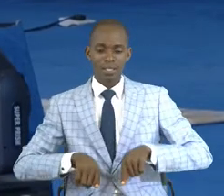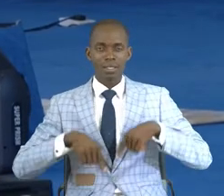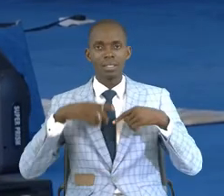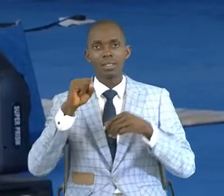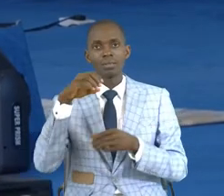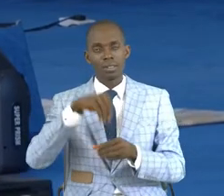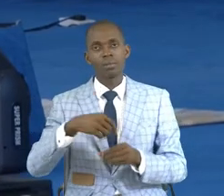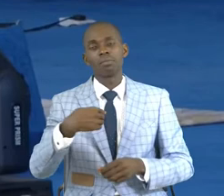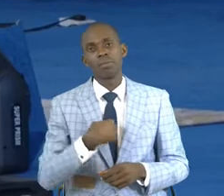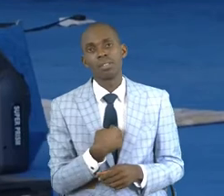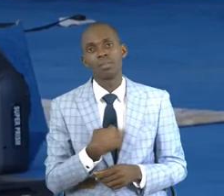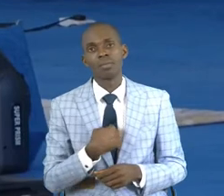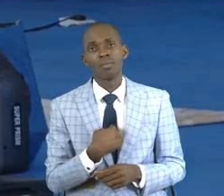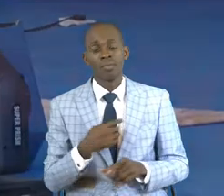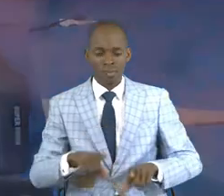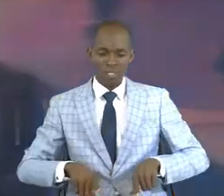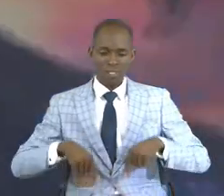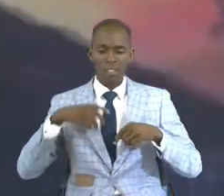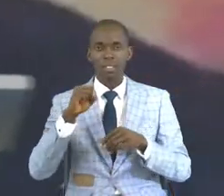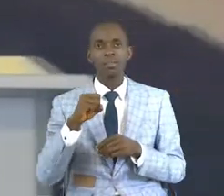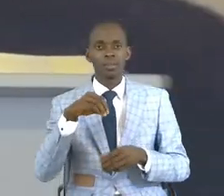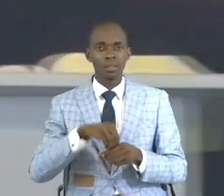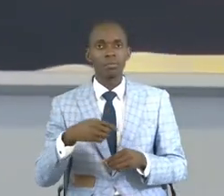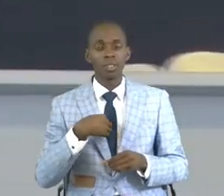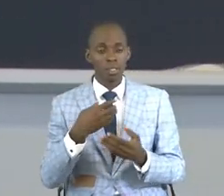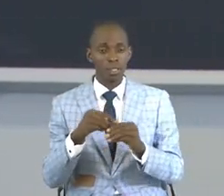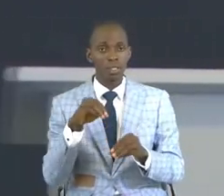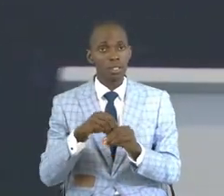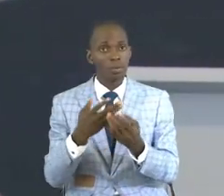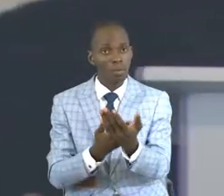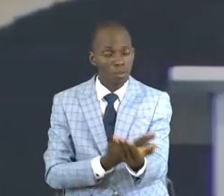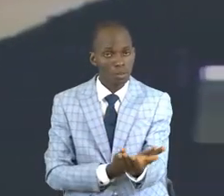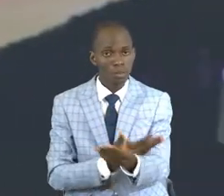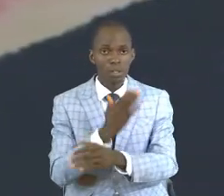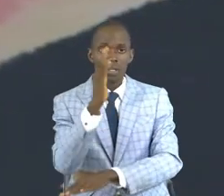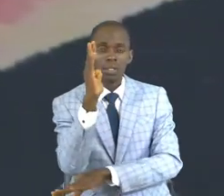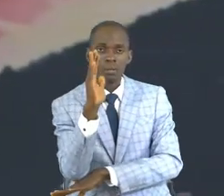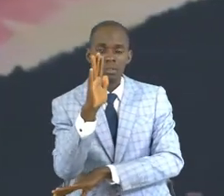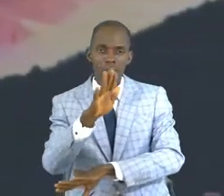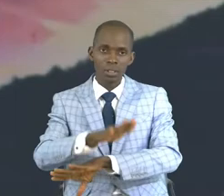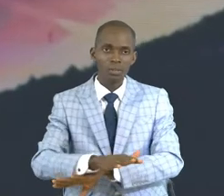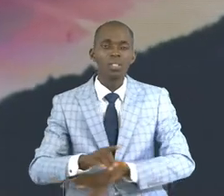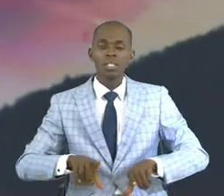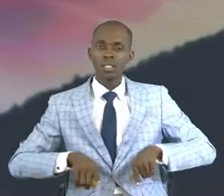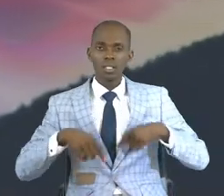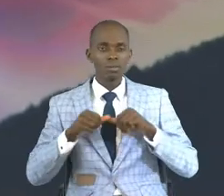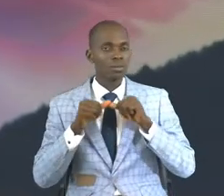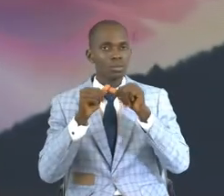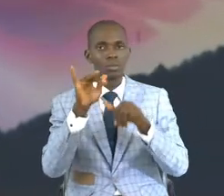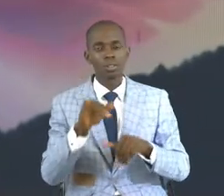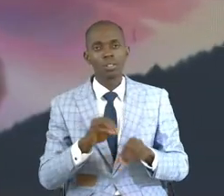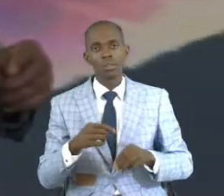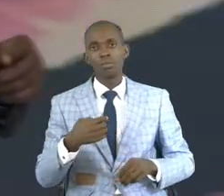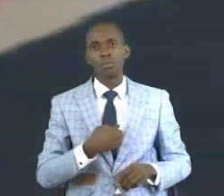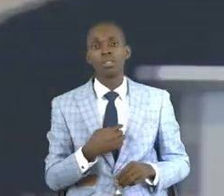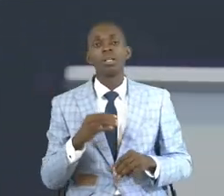me. Liveth in the morning, afternoon, evening. Liveth at the crossroad, in